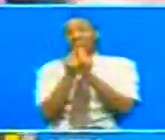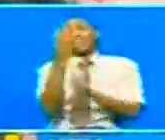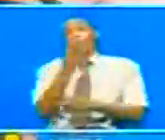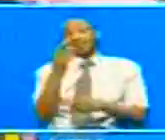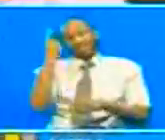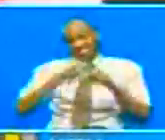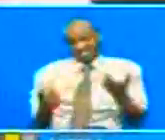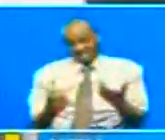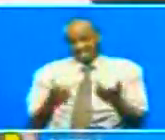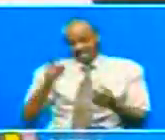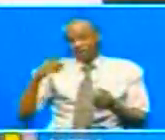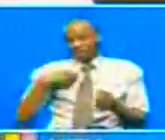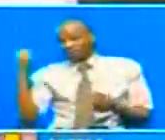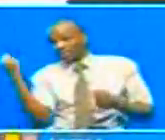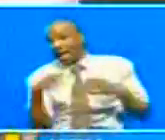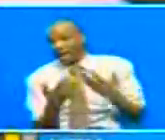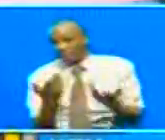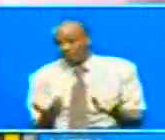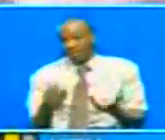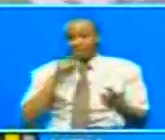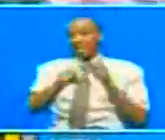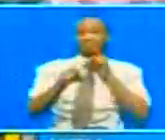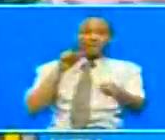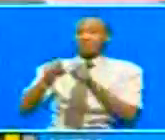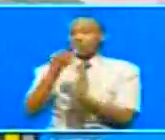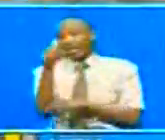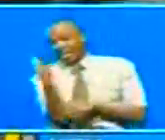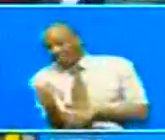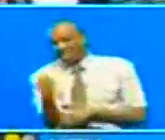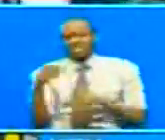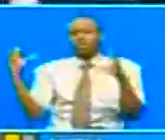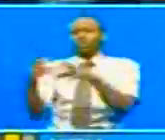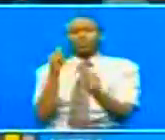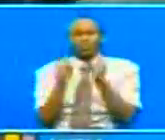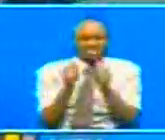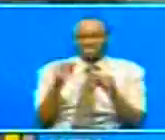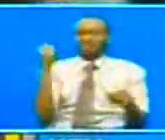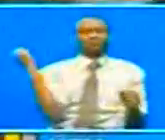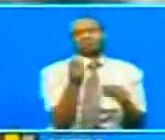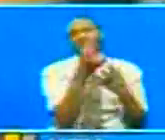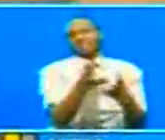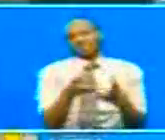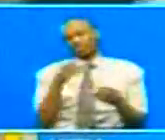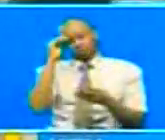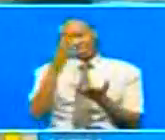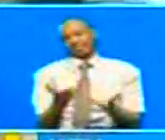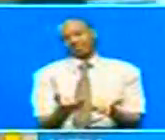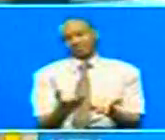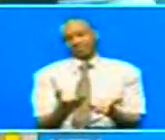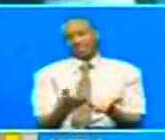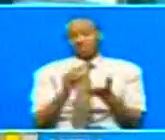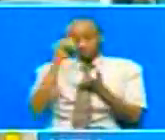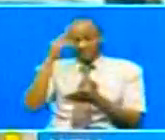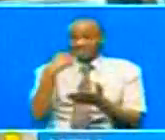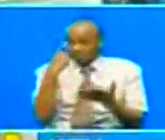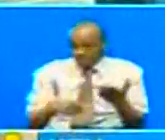this year. The stabbing has sparked a blame game within the institution on which camp executed the attack on a fellow student. Students